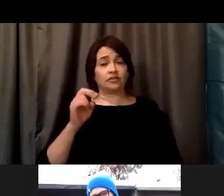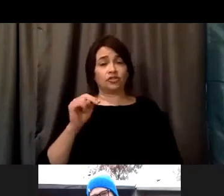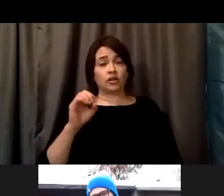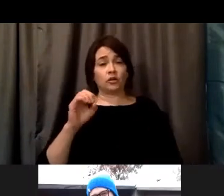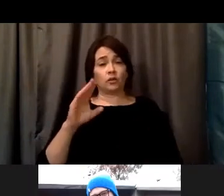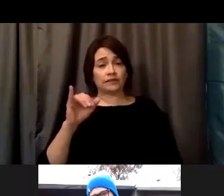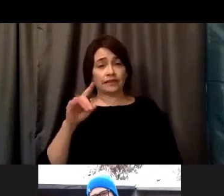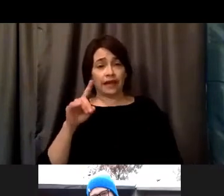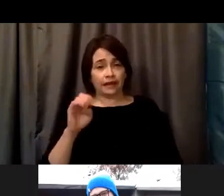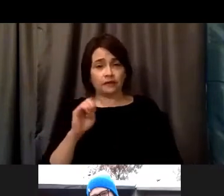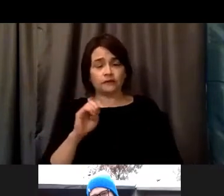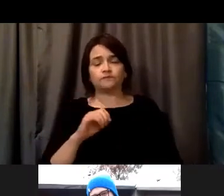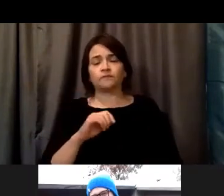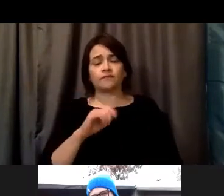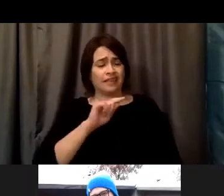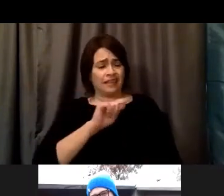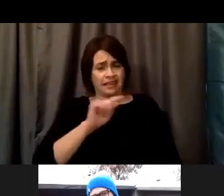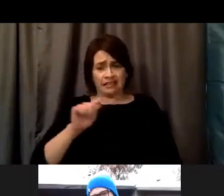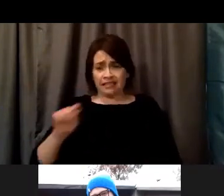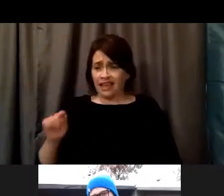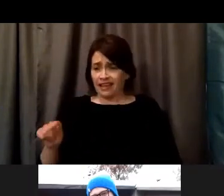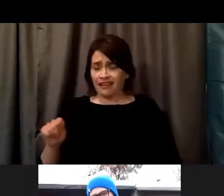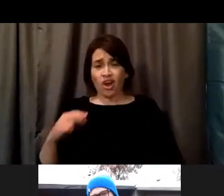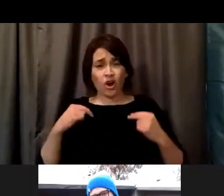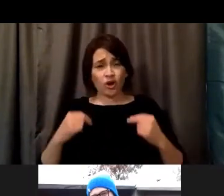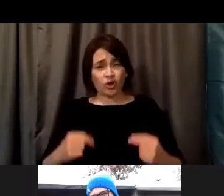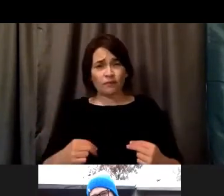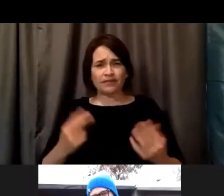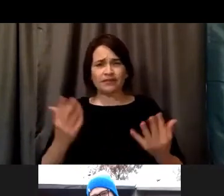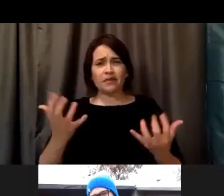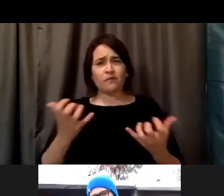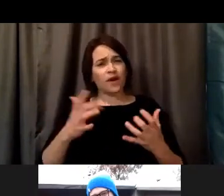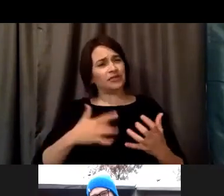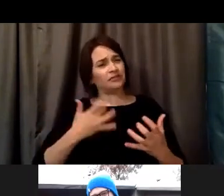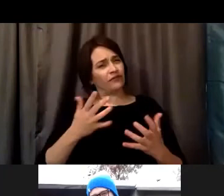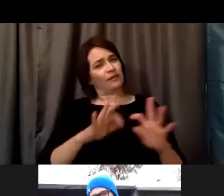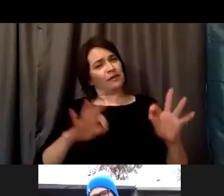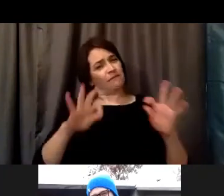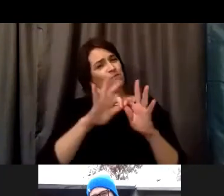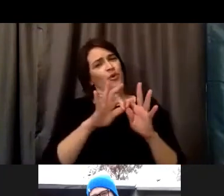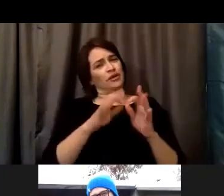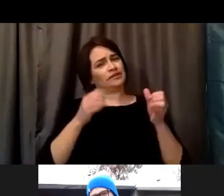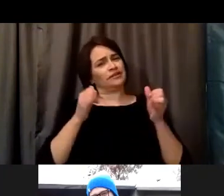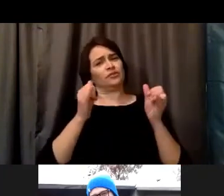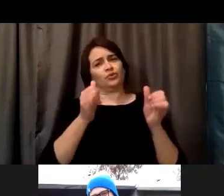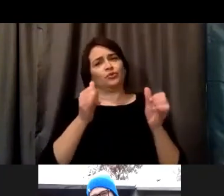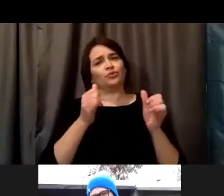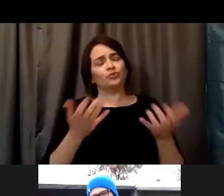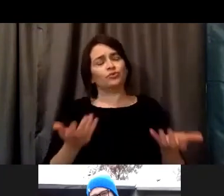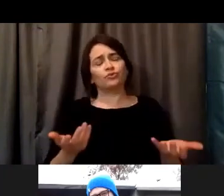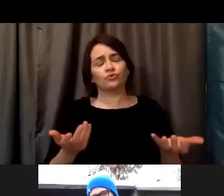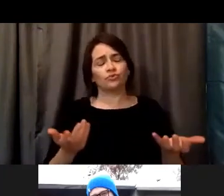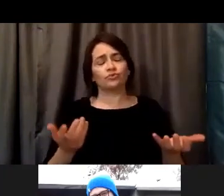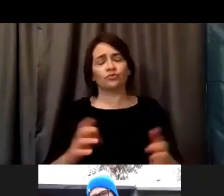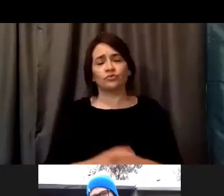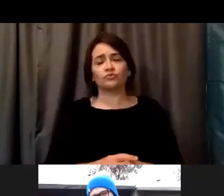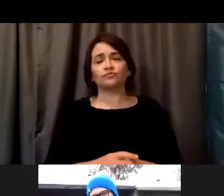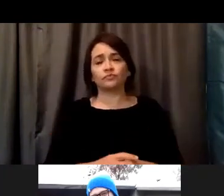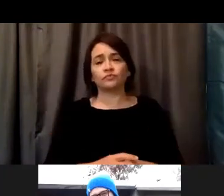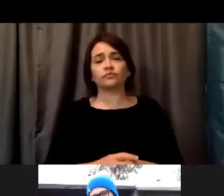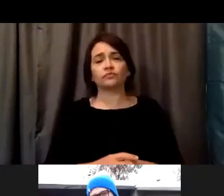who want to feel important too. Yeah, they're people who want to feel important.